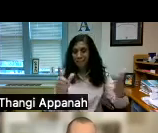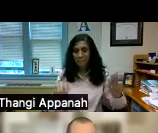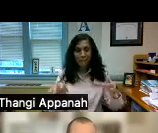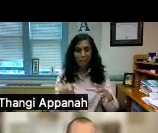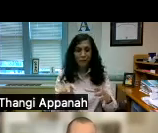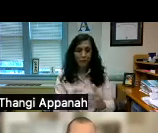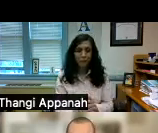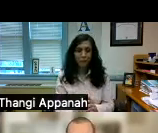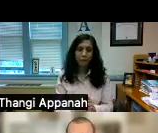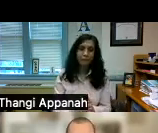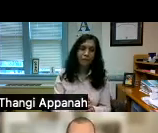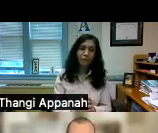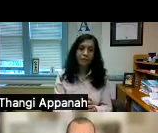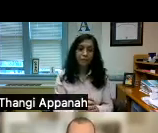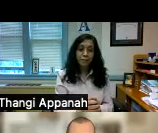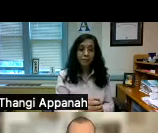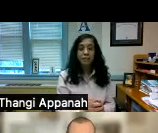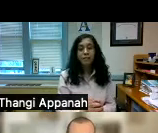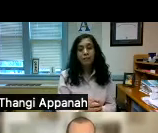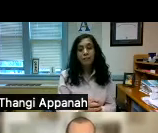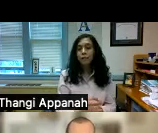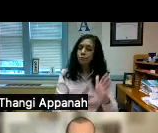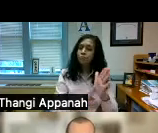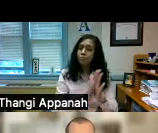Schools already have a list of things that they need to do.